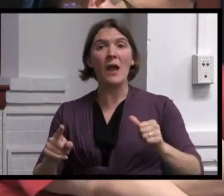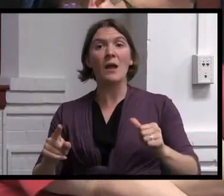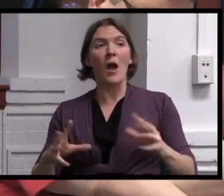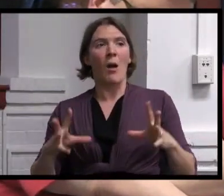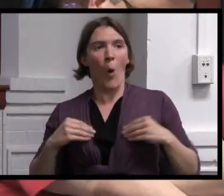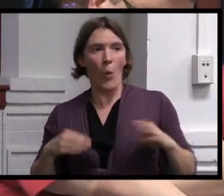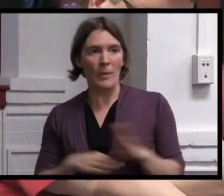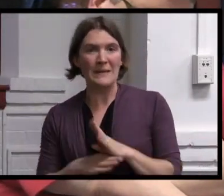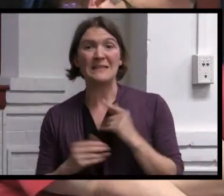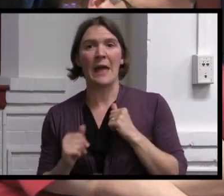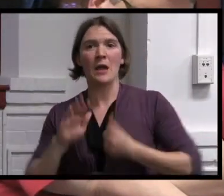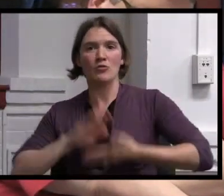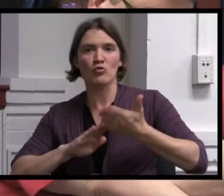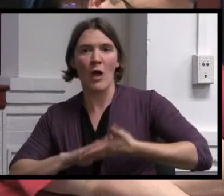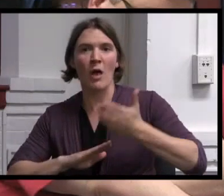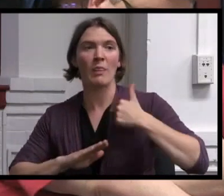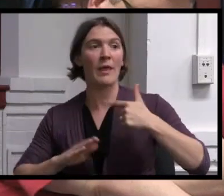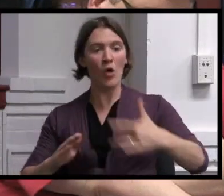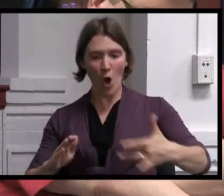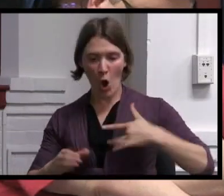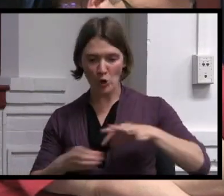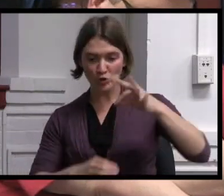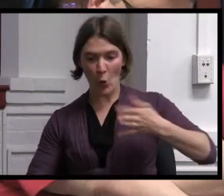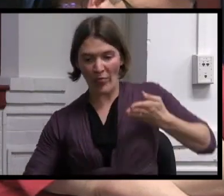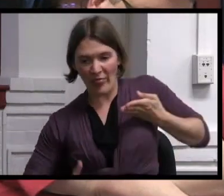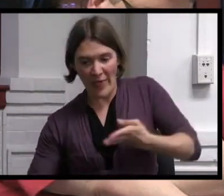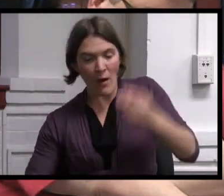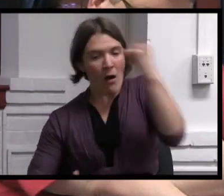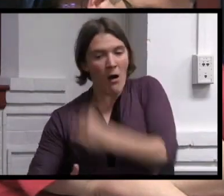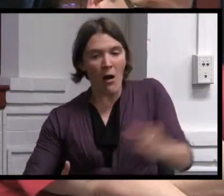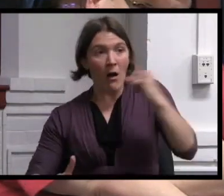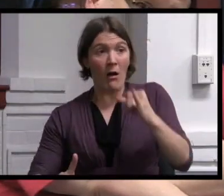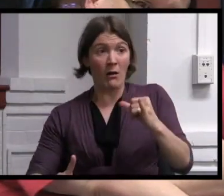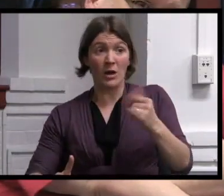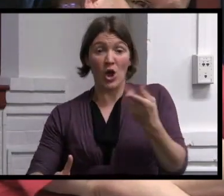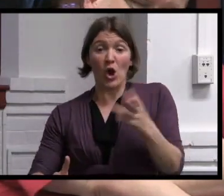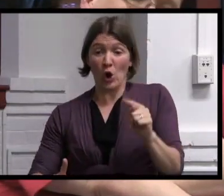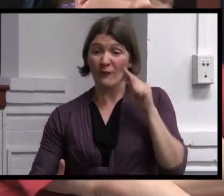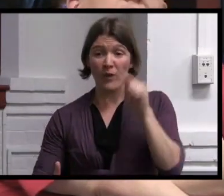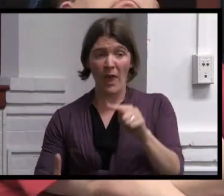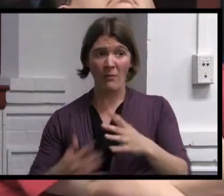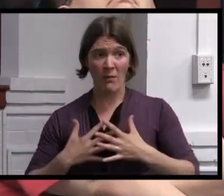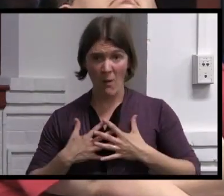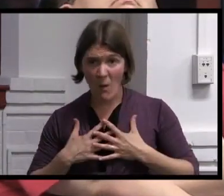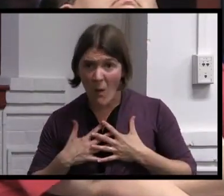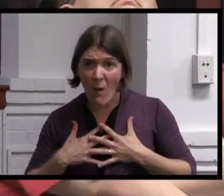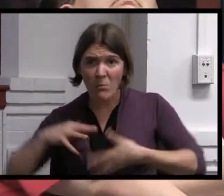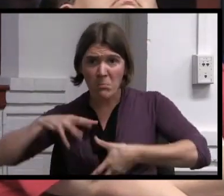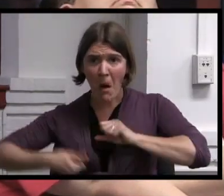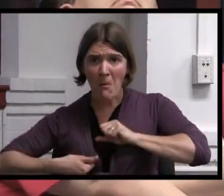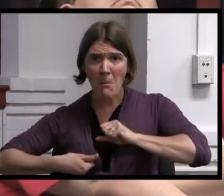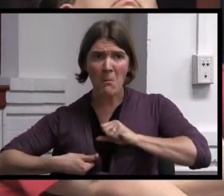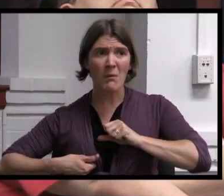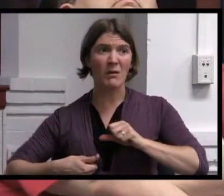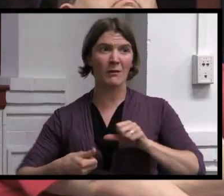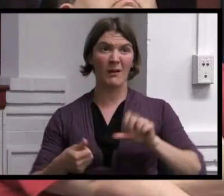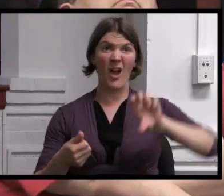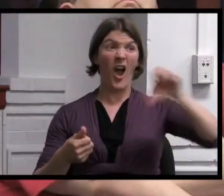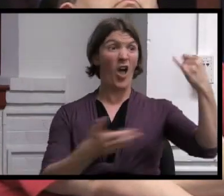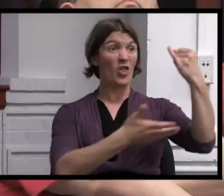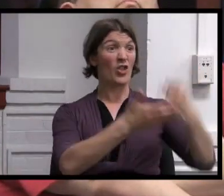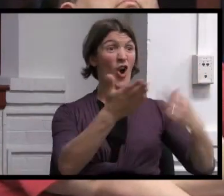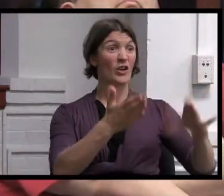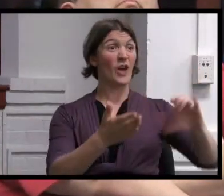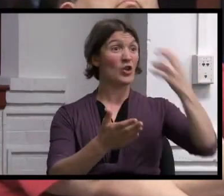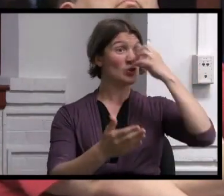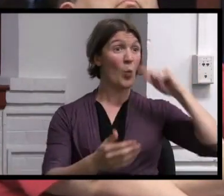man, and it hurts this community to have this happen to them. And who do you think is gonna, what circus artist is gonna come